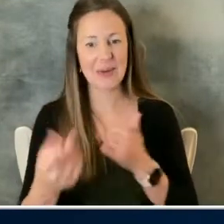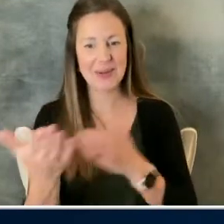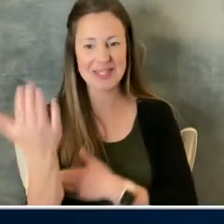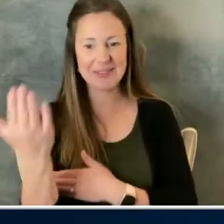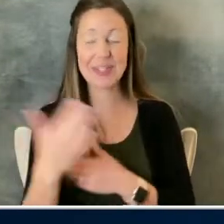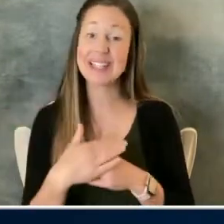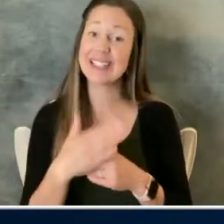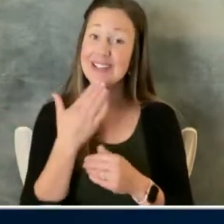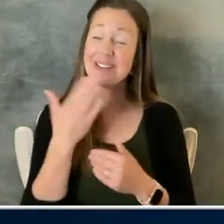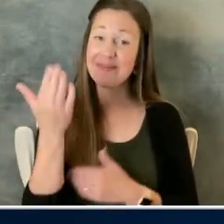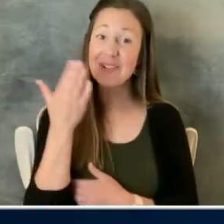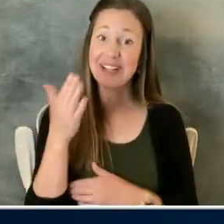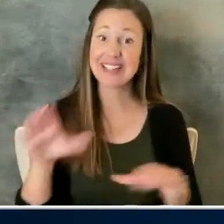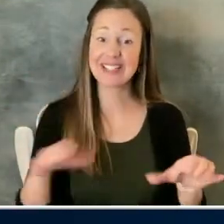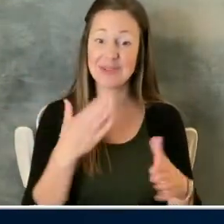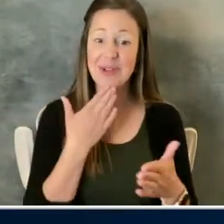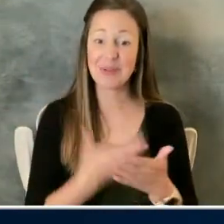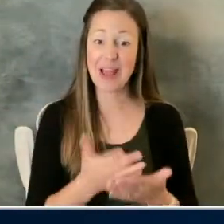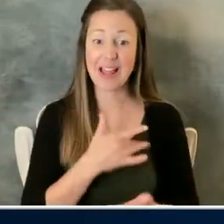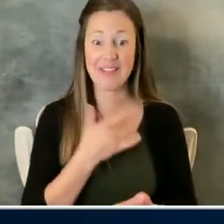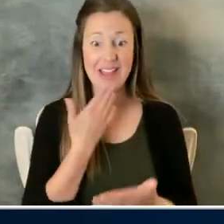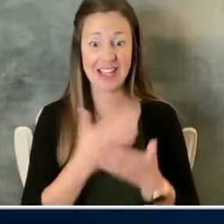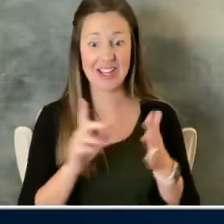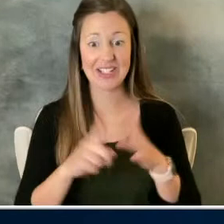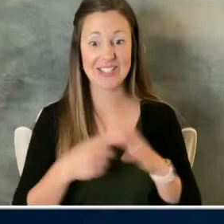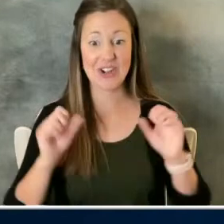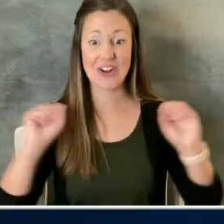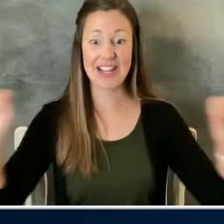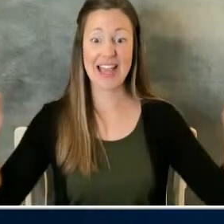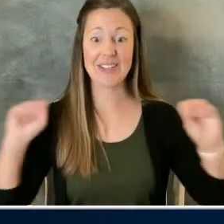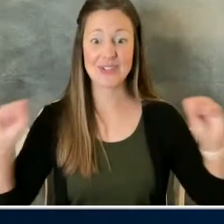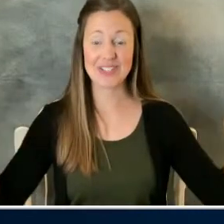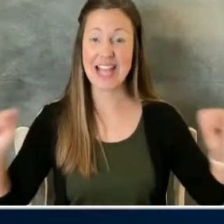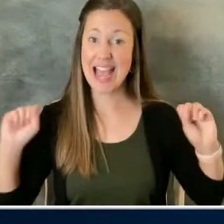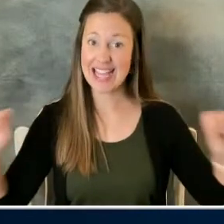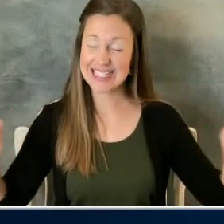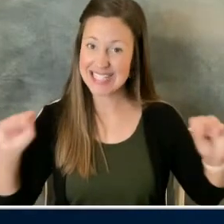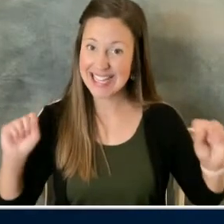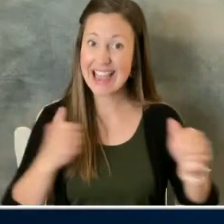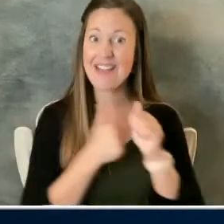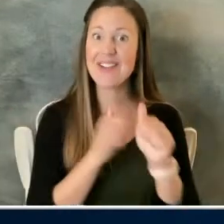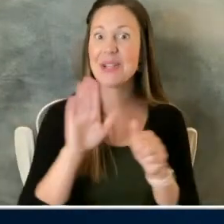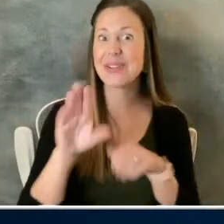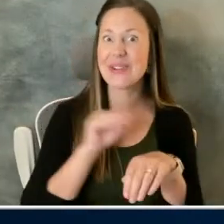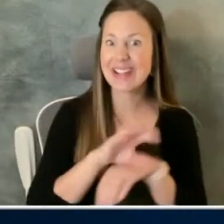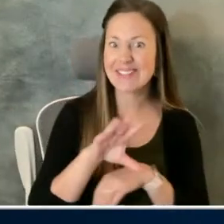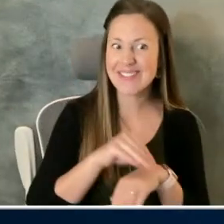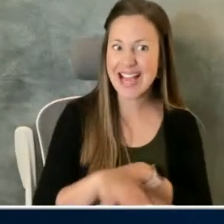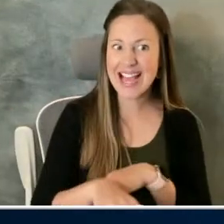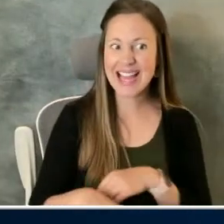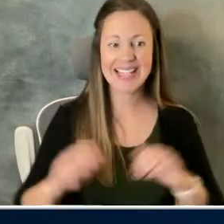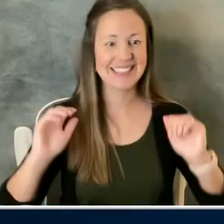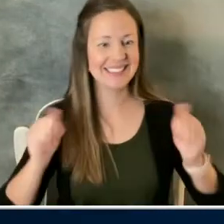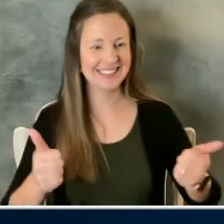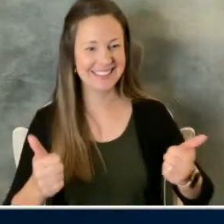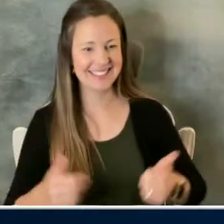well, feeling good. I started exercising at a gym, so I'm following your advice. Excellent plan. So I have more energy. I have a lot